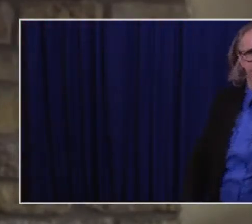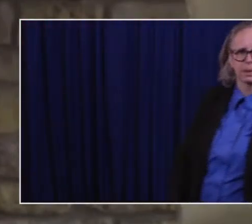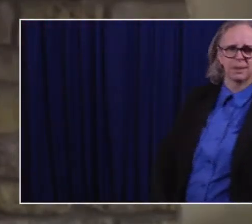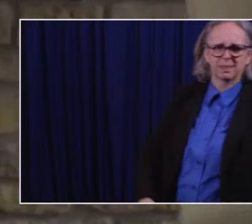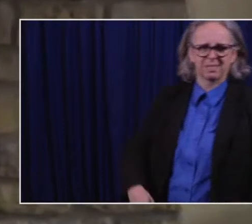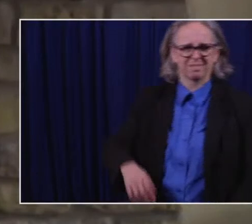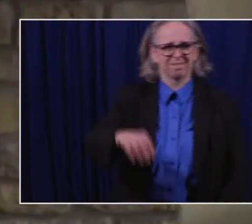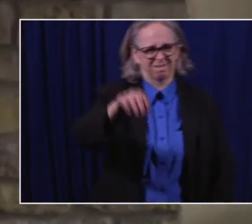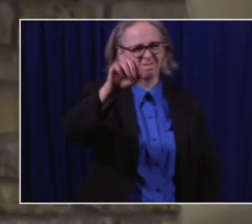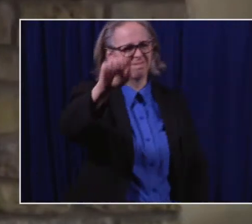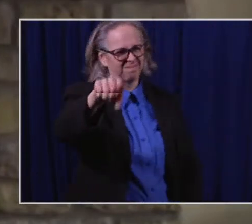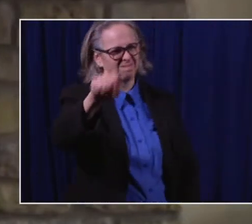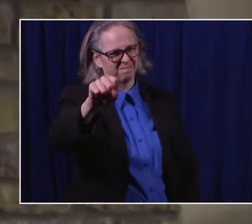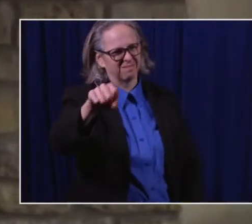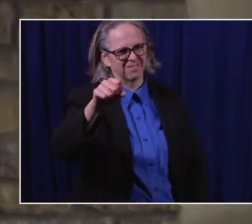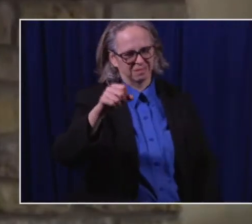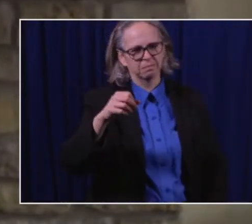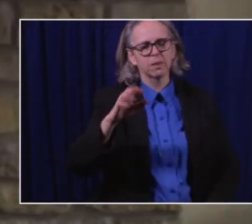that week.